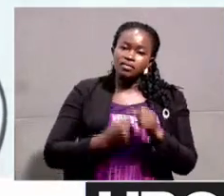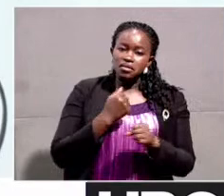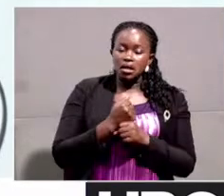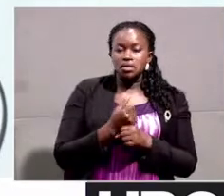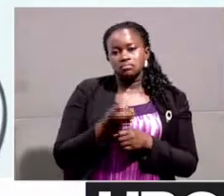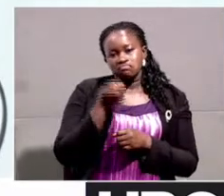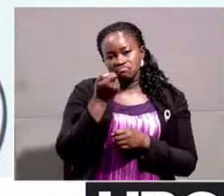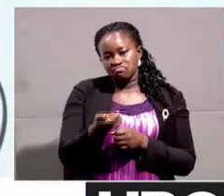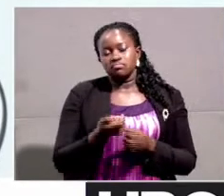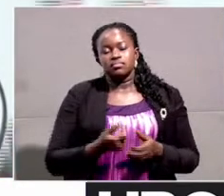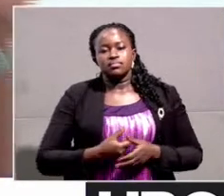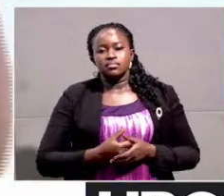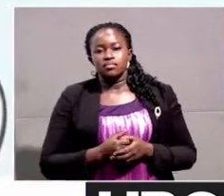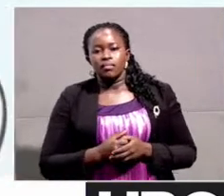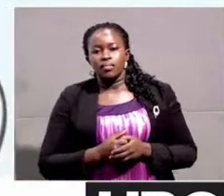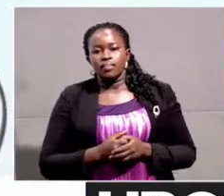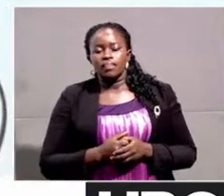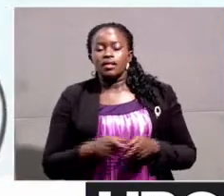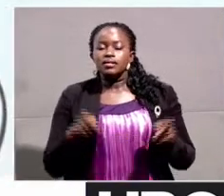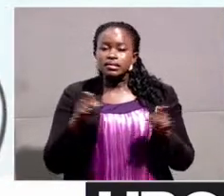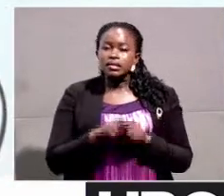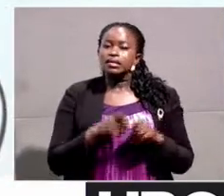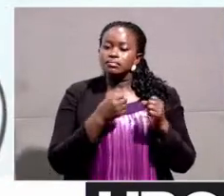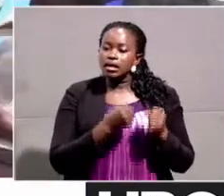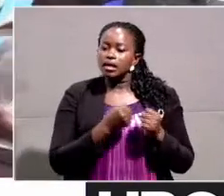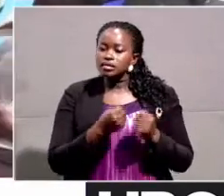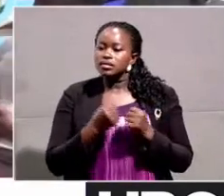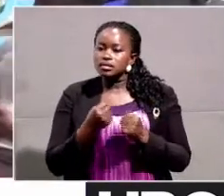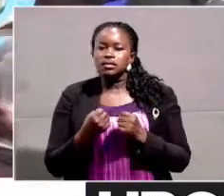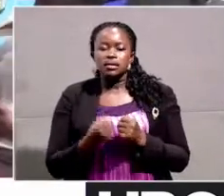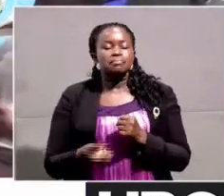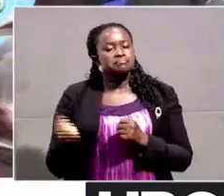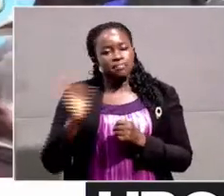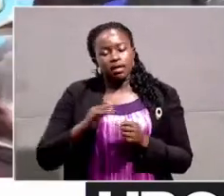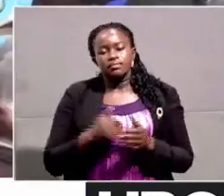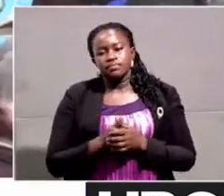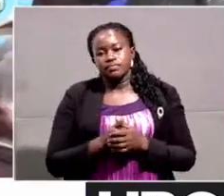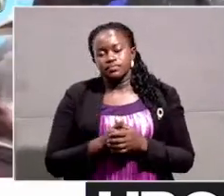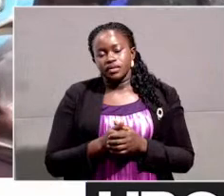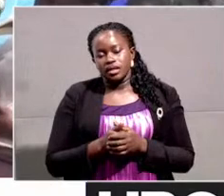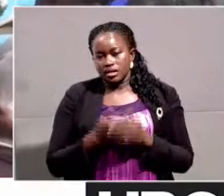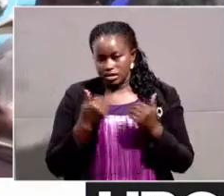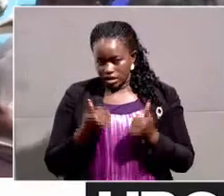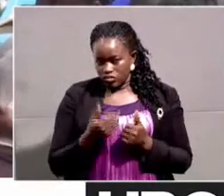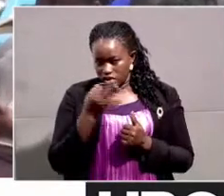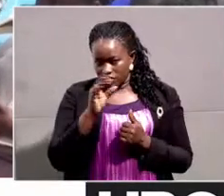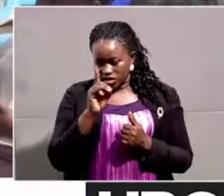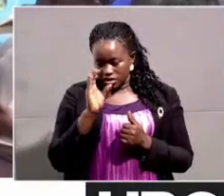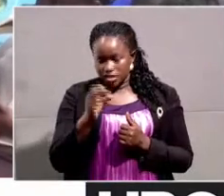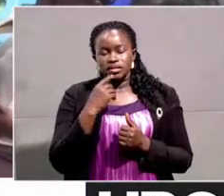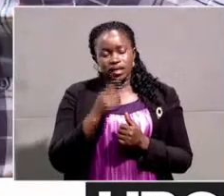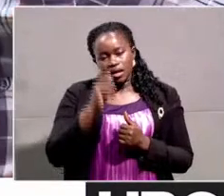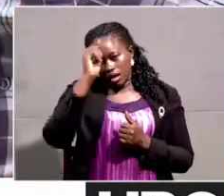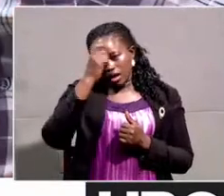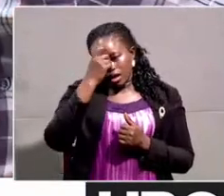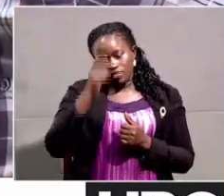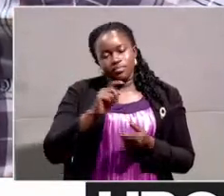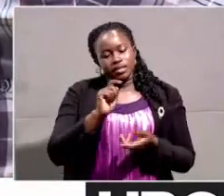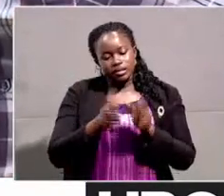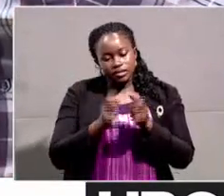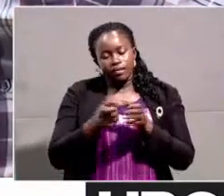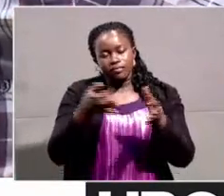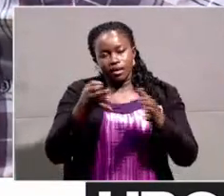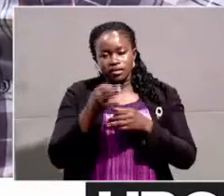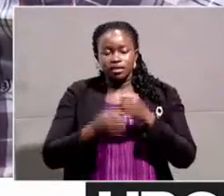peanuts. The same struggle will be back. The party proposes that government adjusts this financial year's